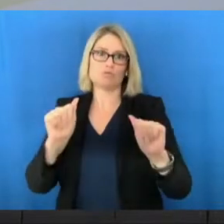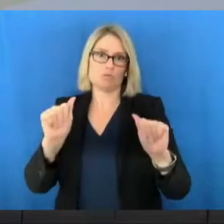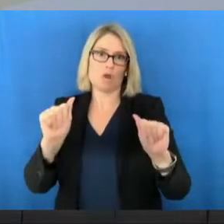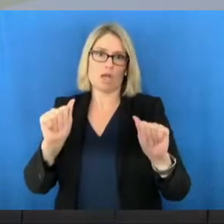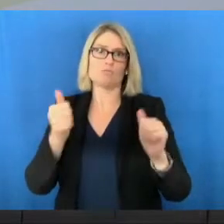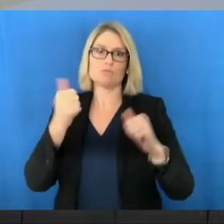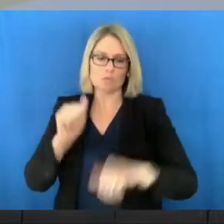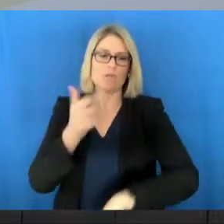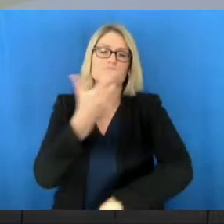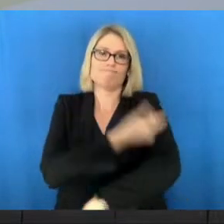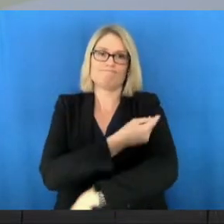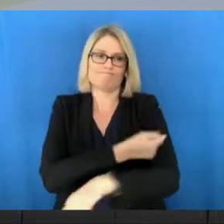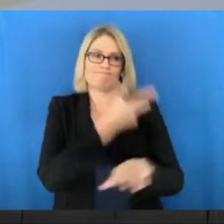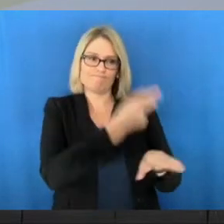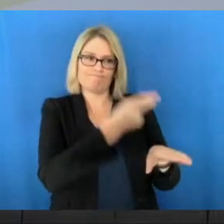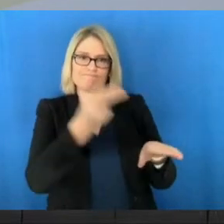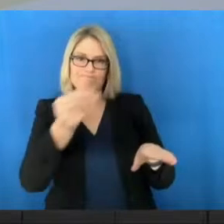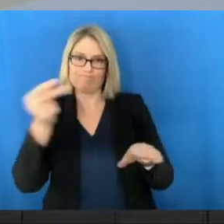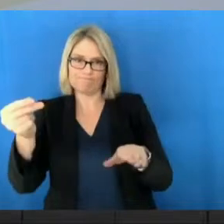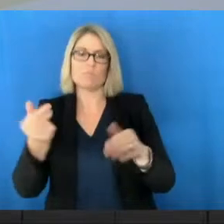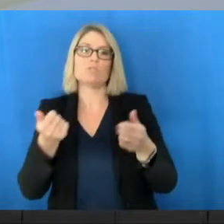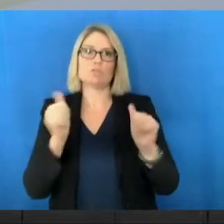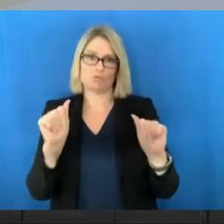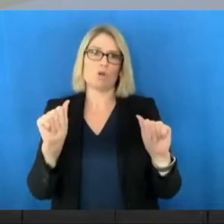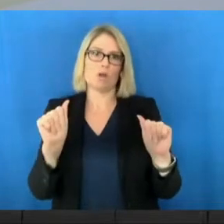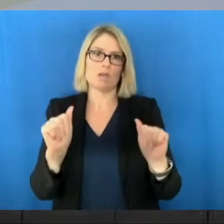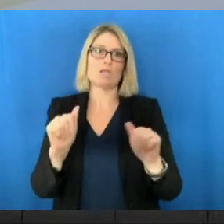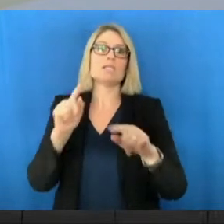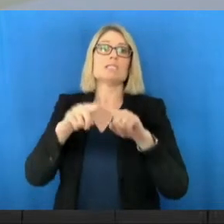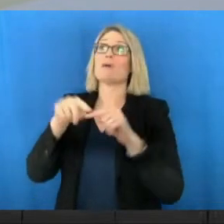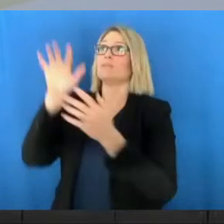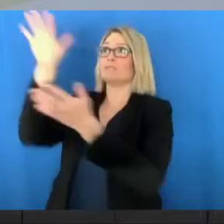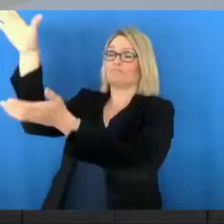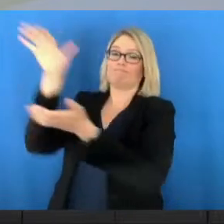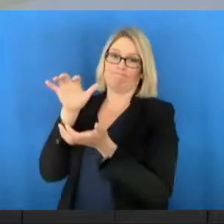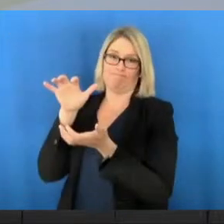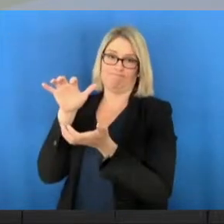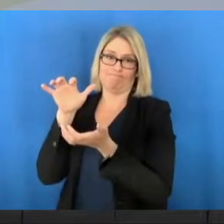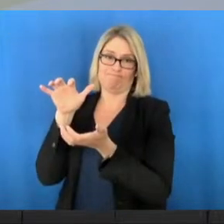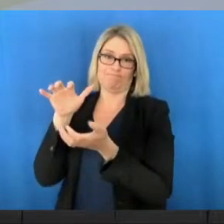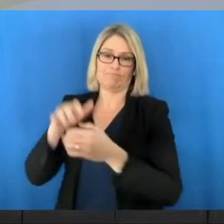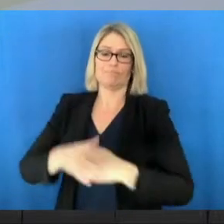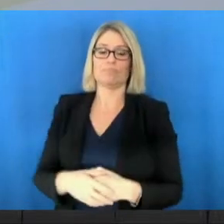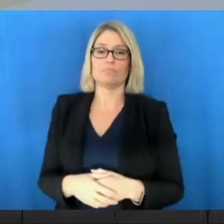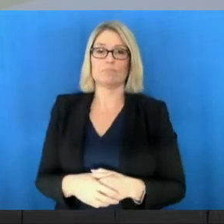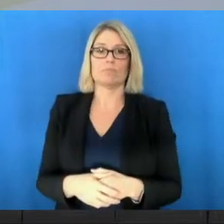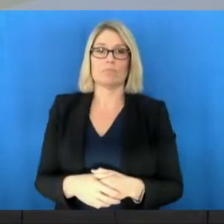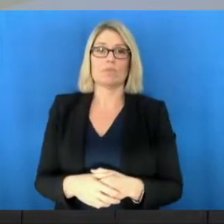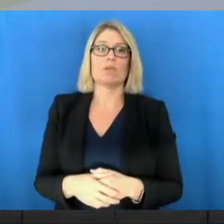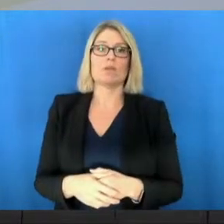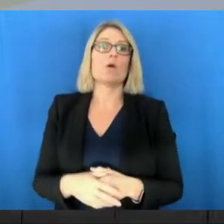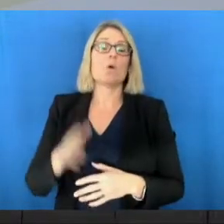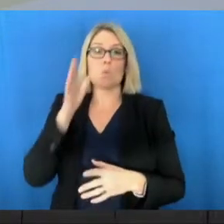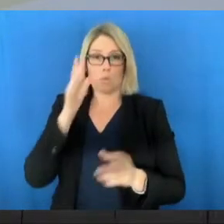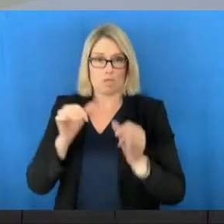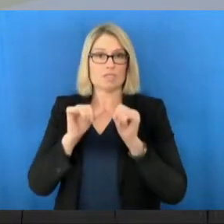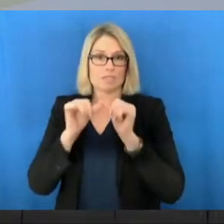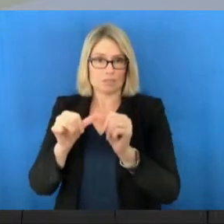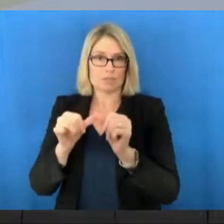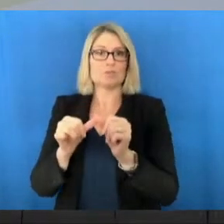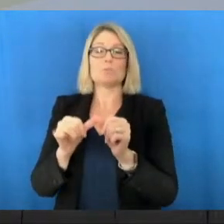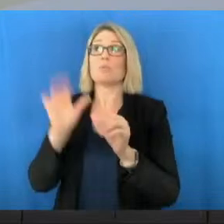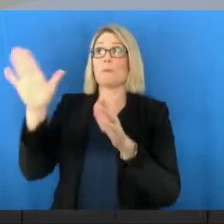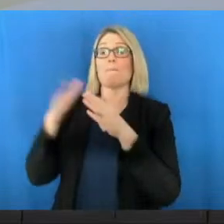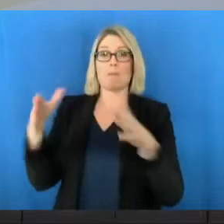can, as fast as we can, based on our supply of vaccine. In addition, we will continue with our basic public health